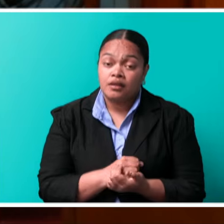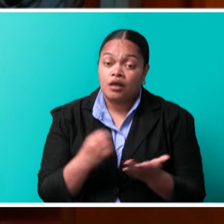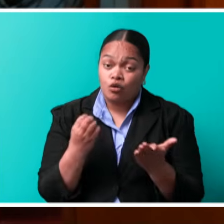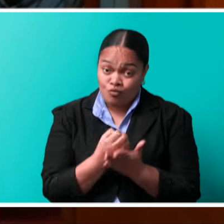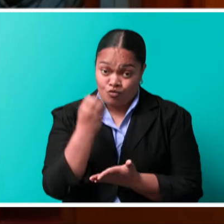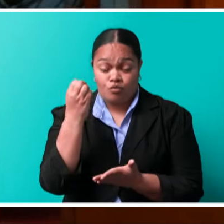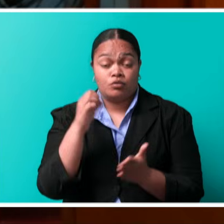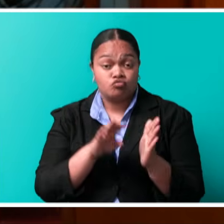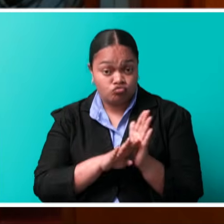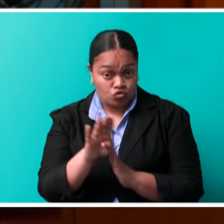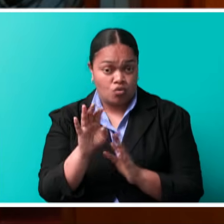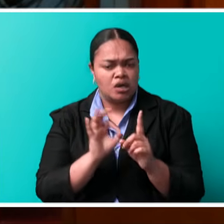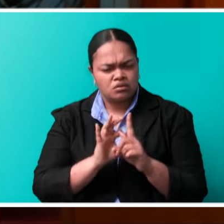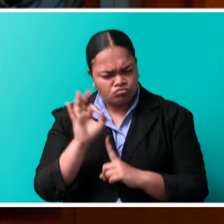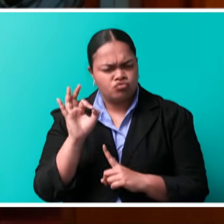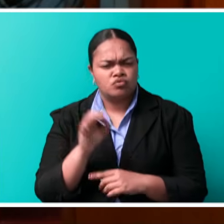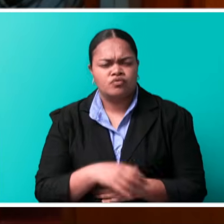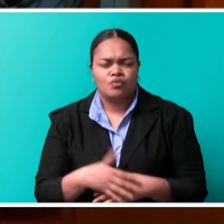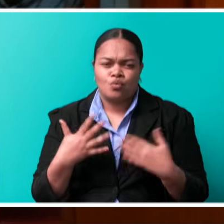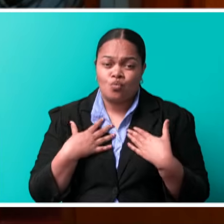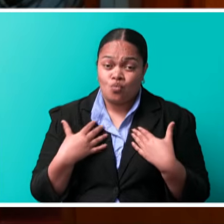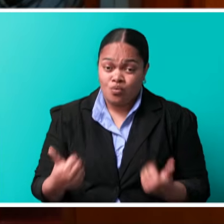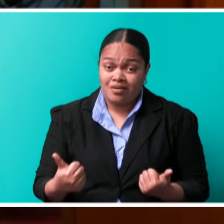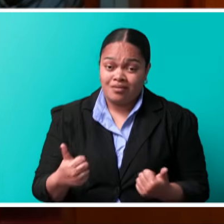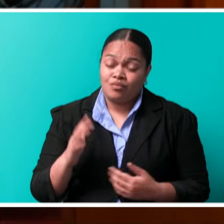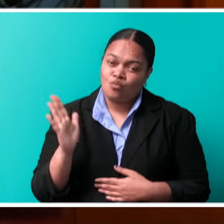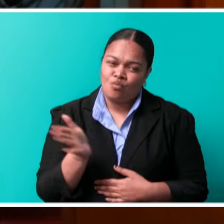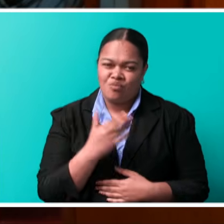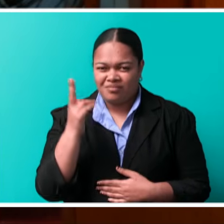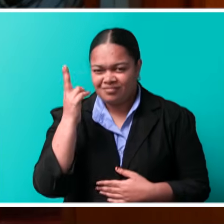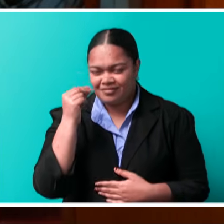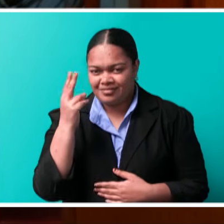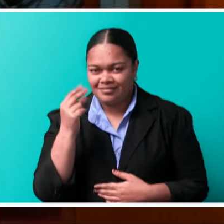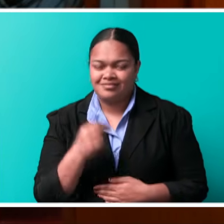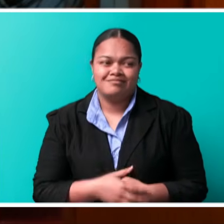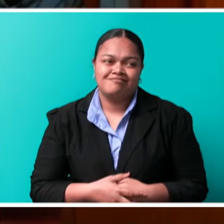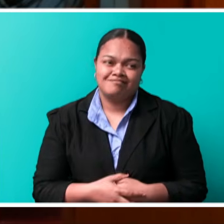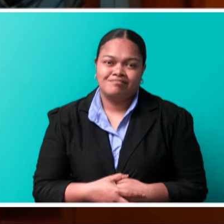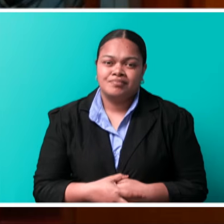growth and improve the well-being of all Fijians.